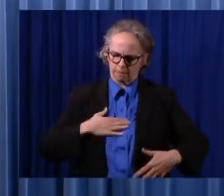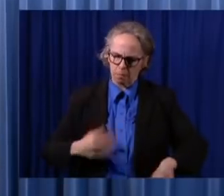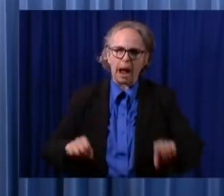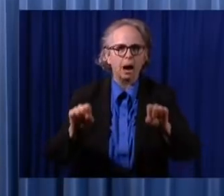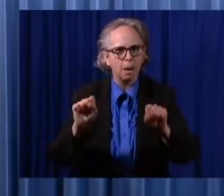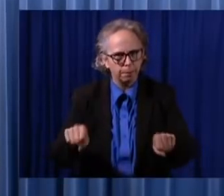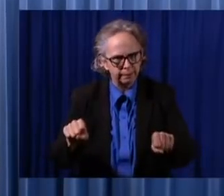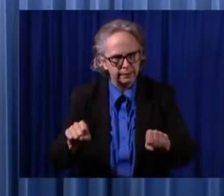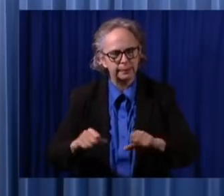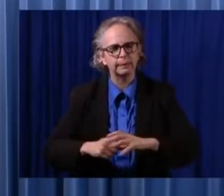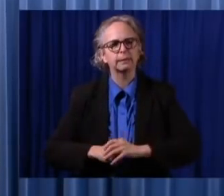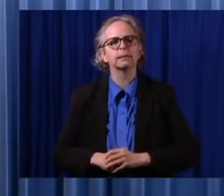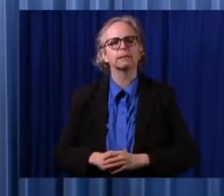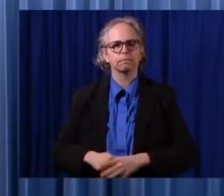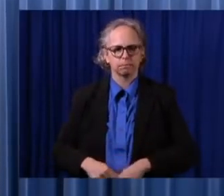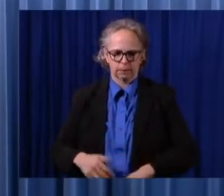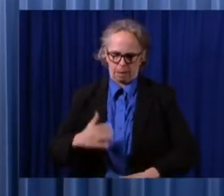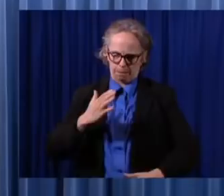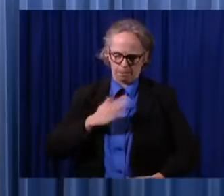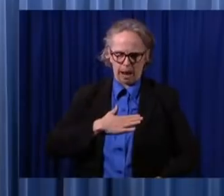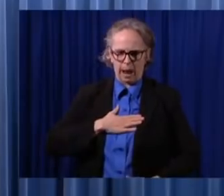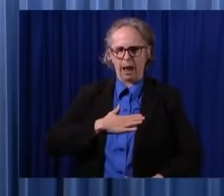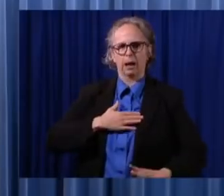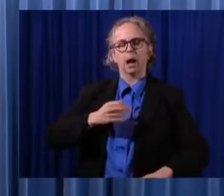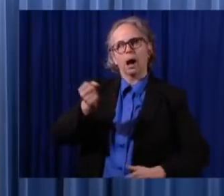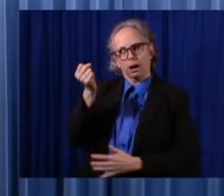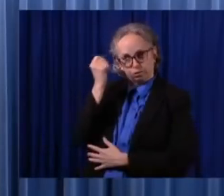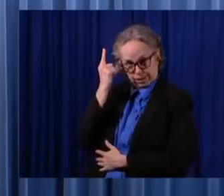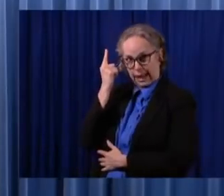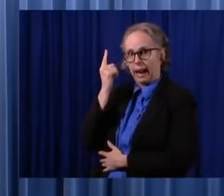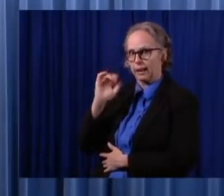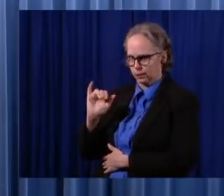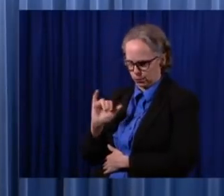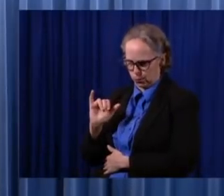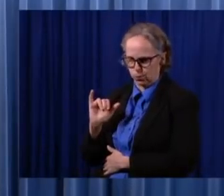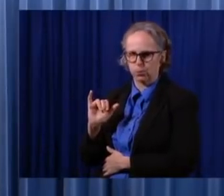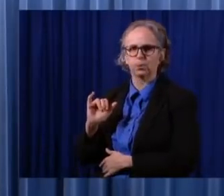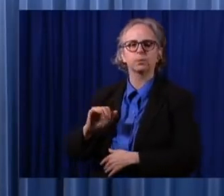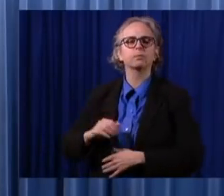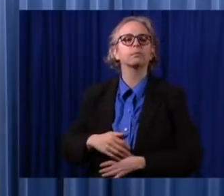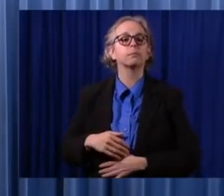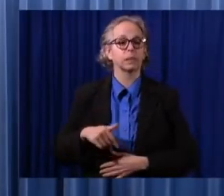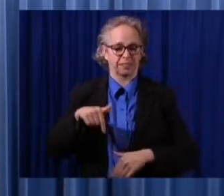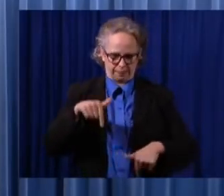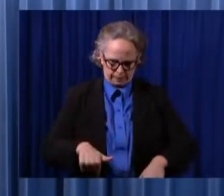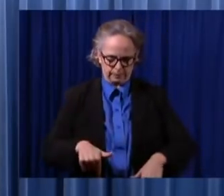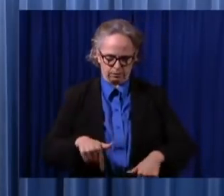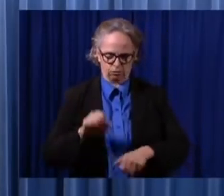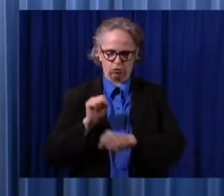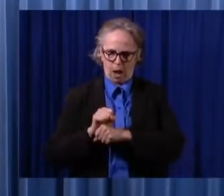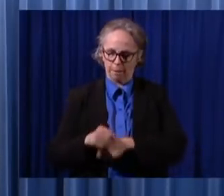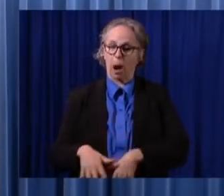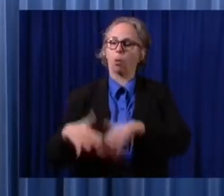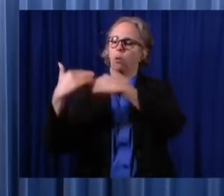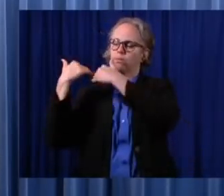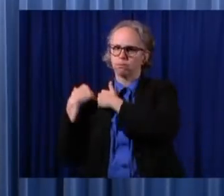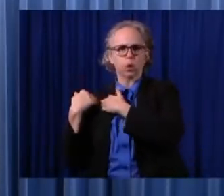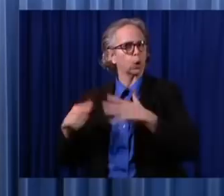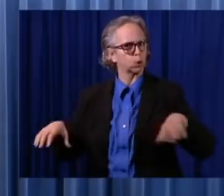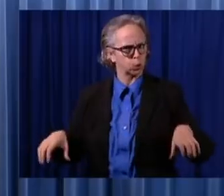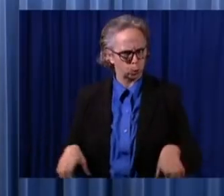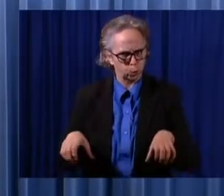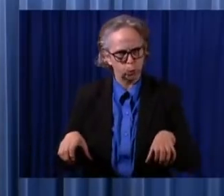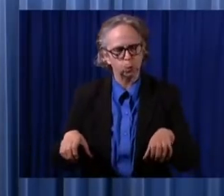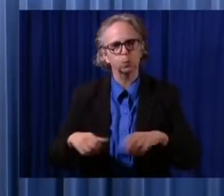and understanding, and understanding, and this I shall do and this I shall do as I